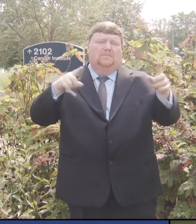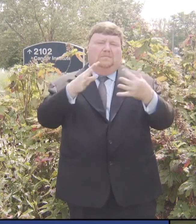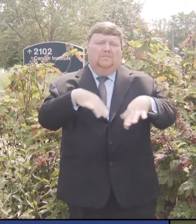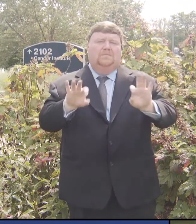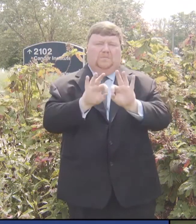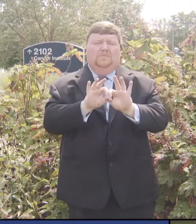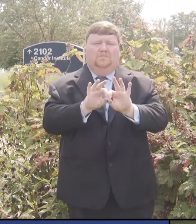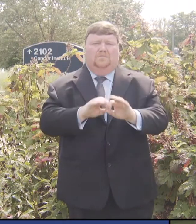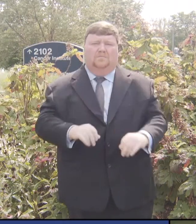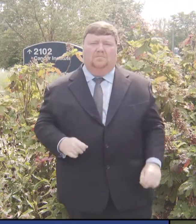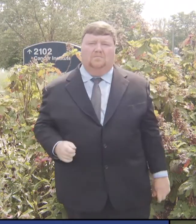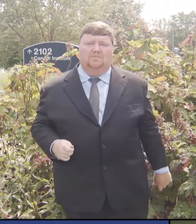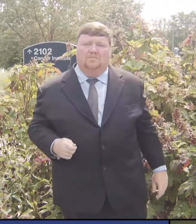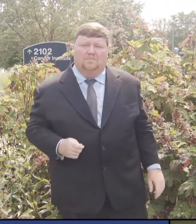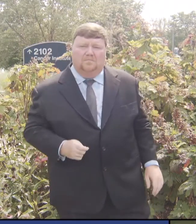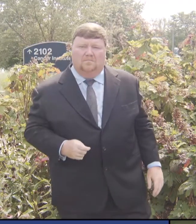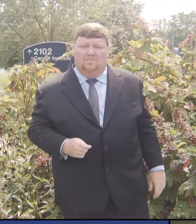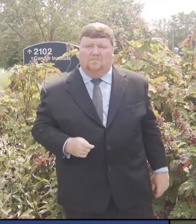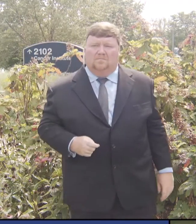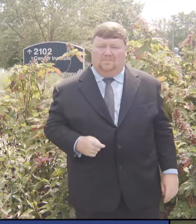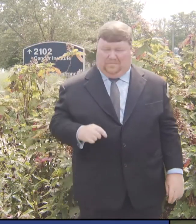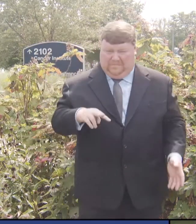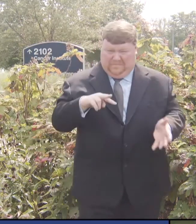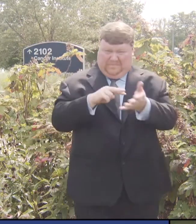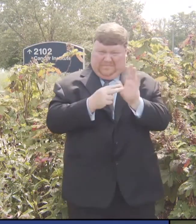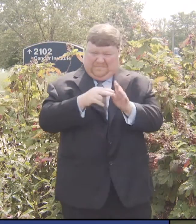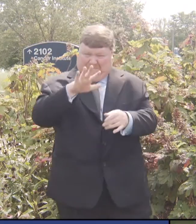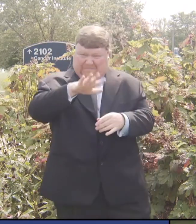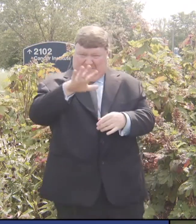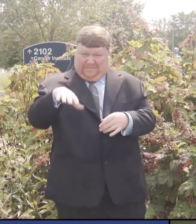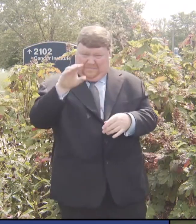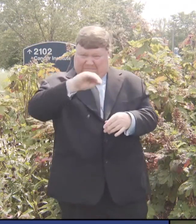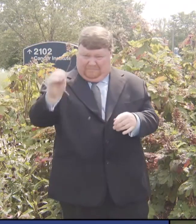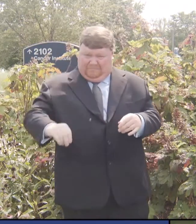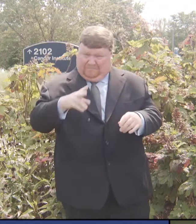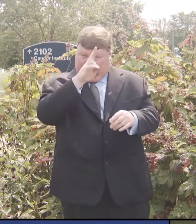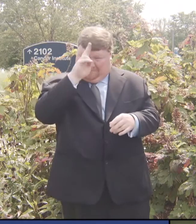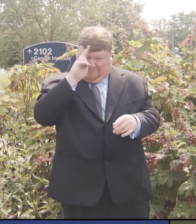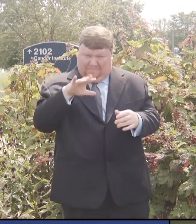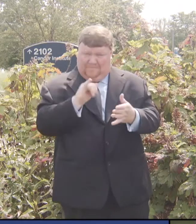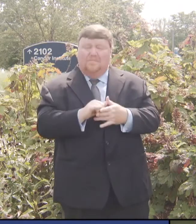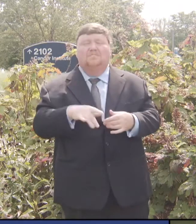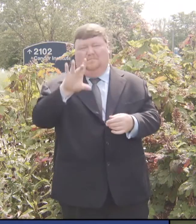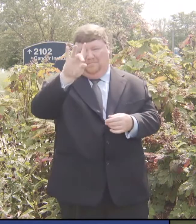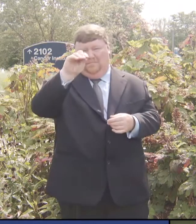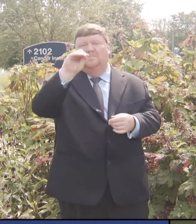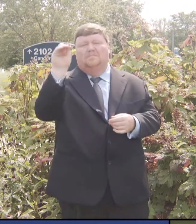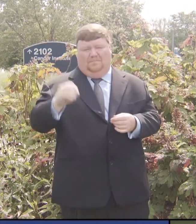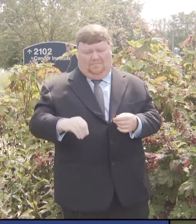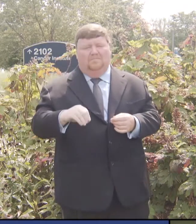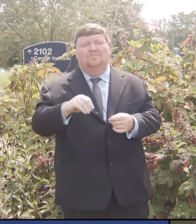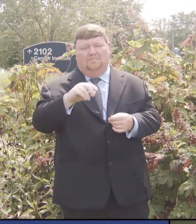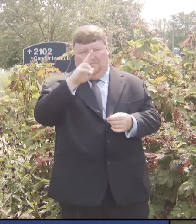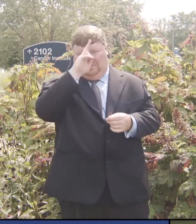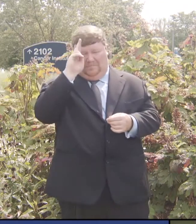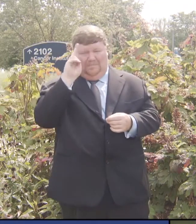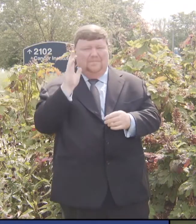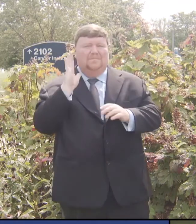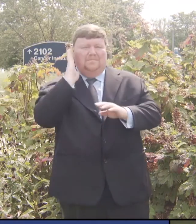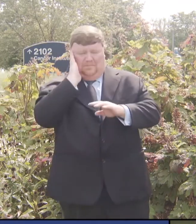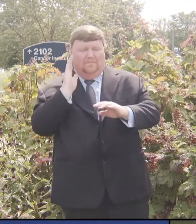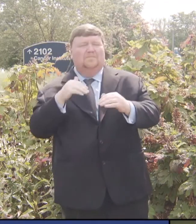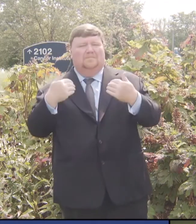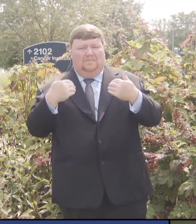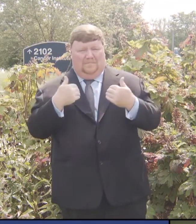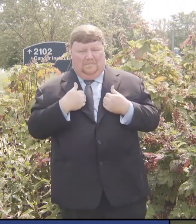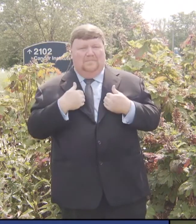statistically sound sample then? We're talking 55% of hospitals. You're confident in that data? Correct. We have 80% of our hospital beds are covered in this data. And